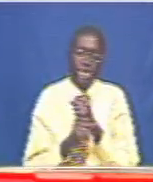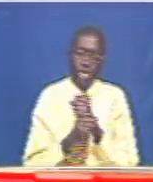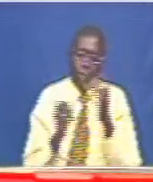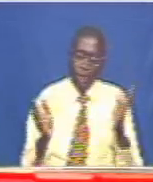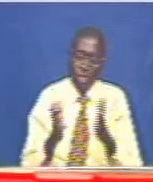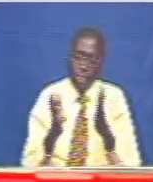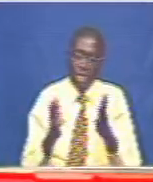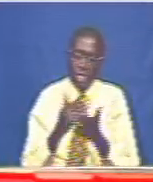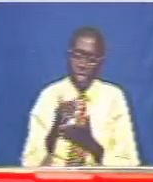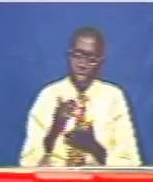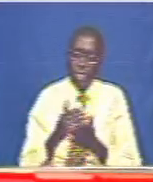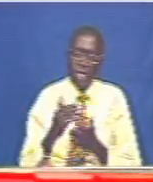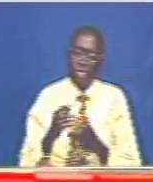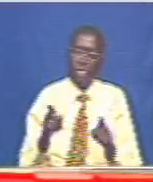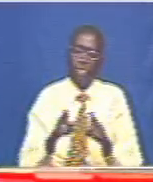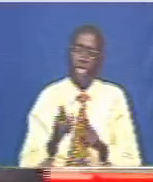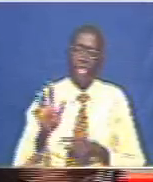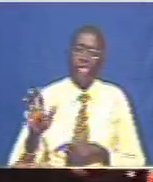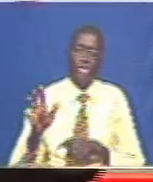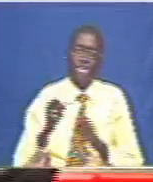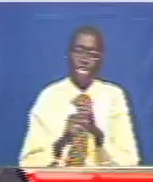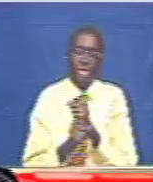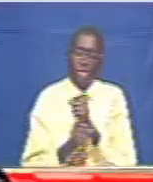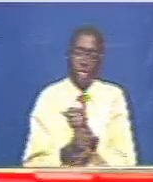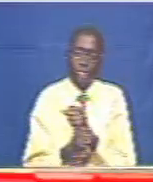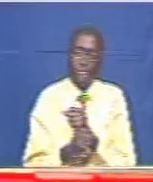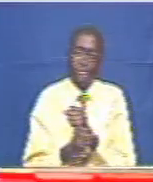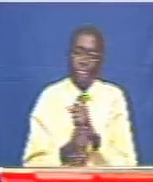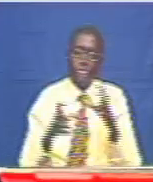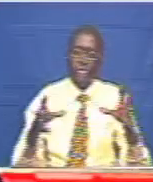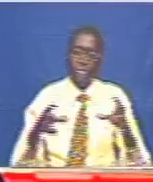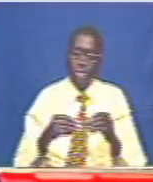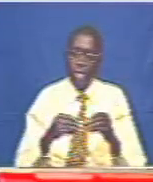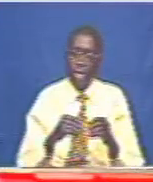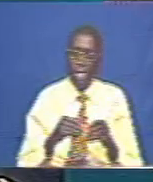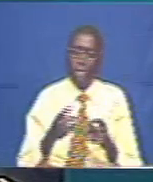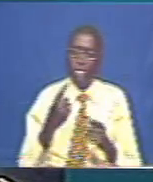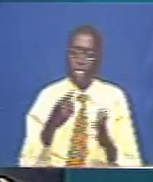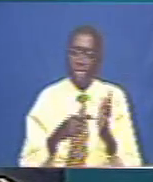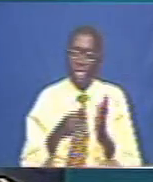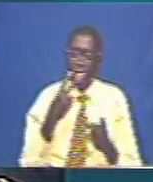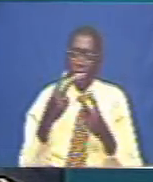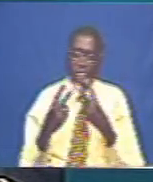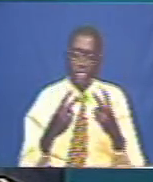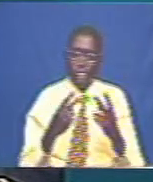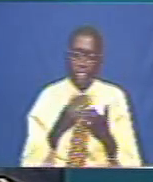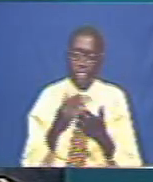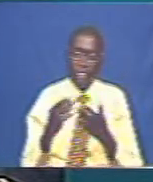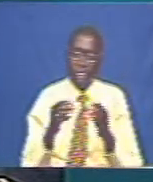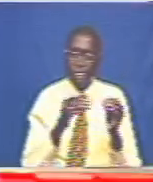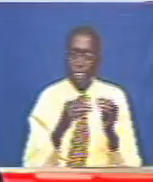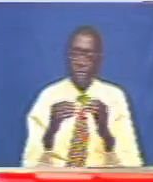cooperative business model along those industries so that we can be able to mop in? Mm-hmm. When you look up today, for example, the cooperative movement is actually